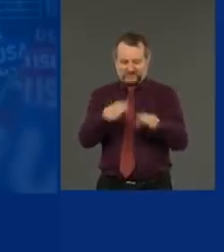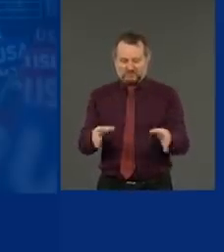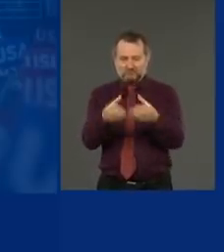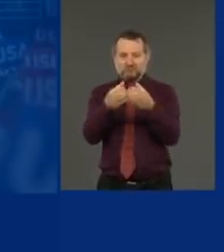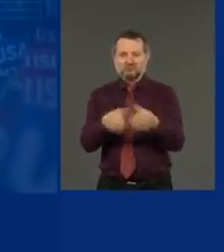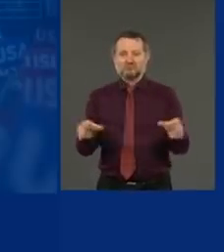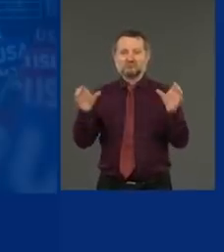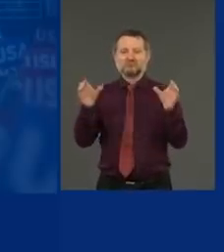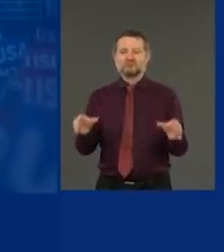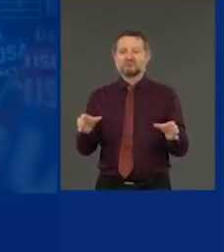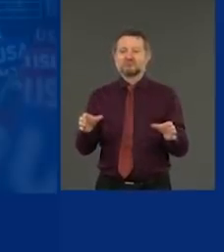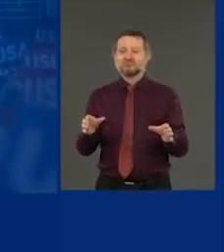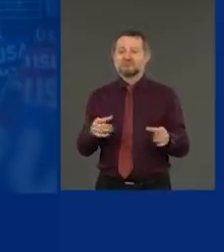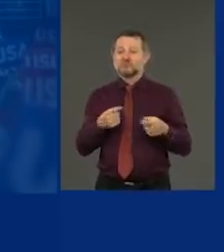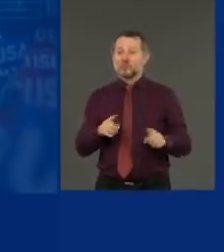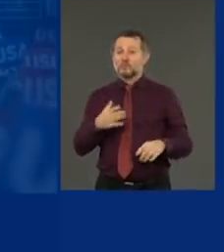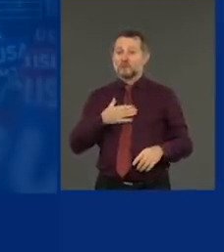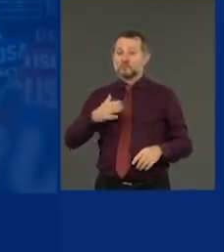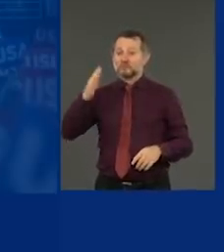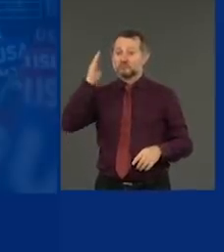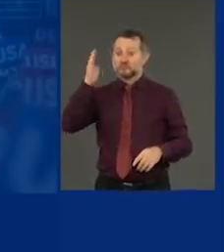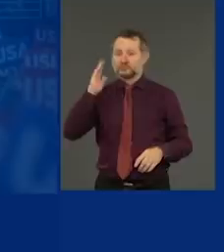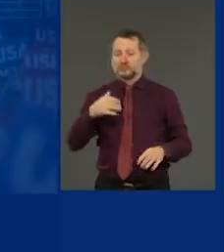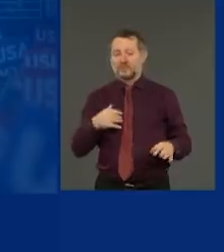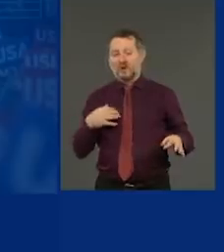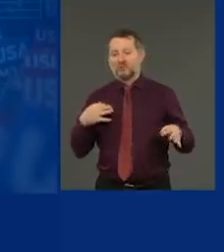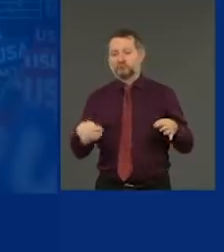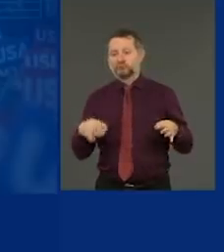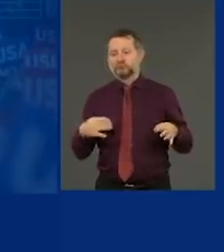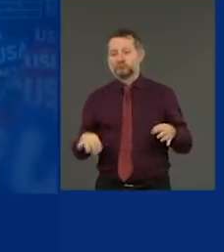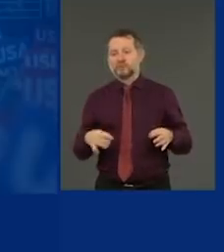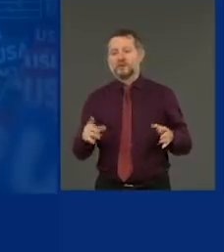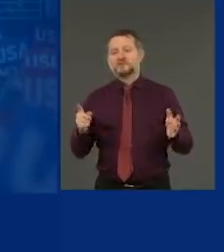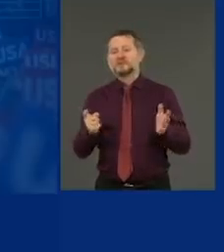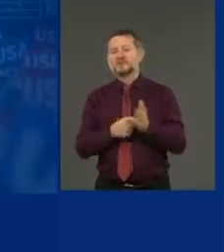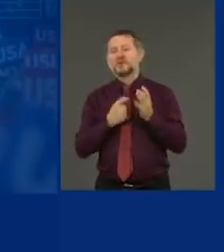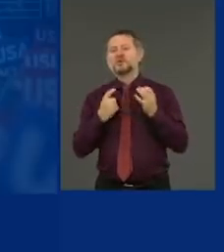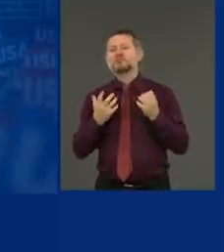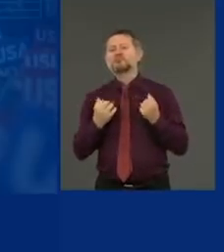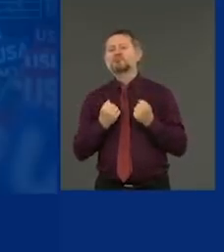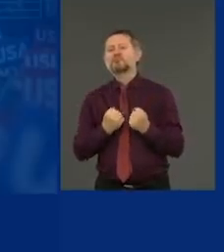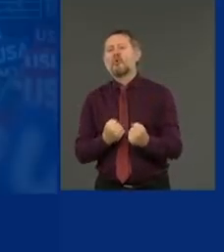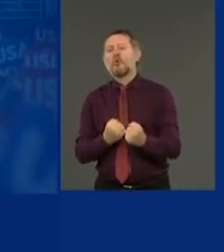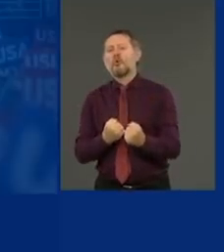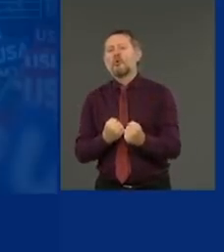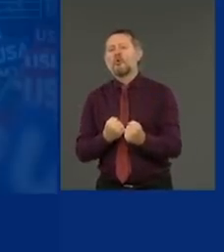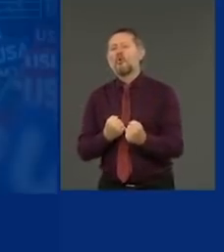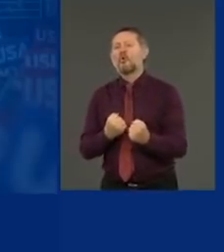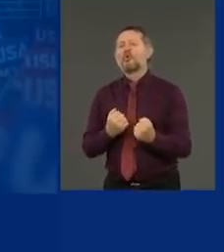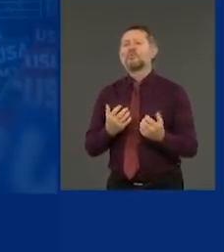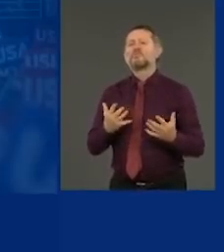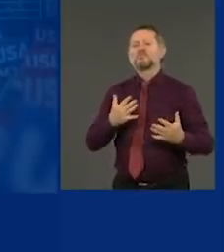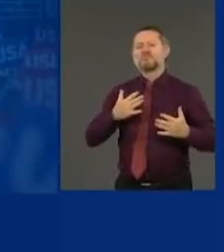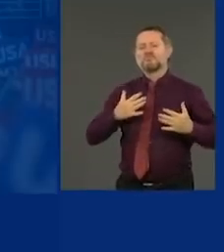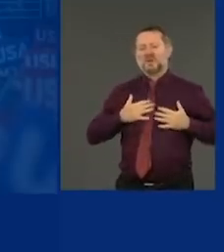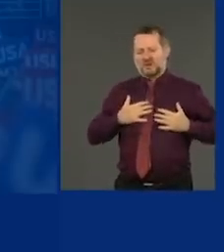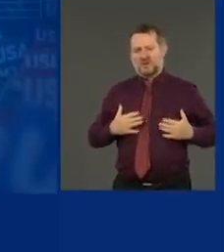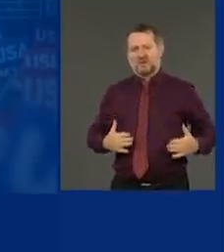I say in the speech, it takes a strong body to resist the